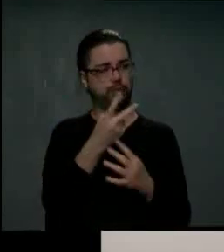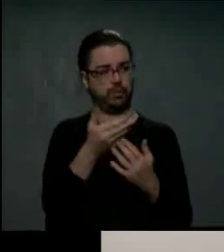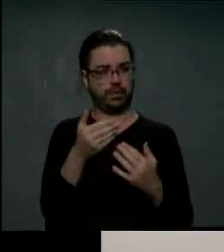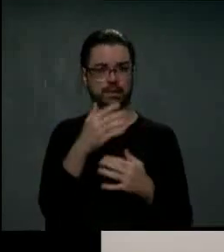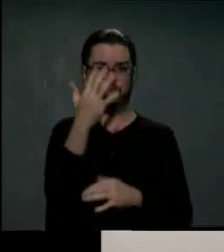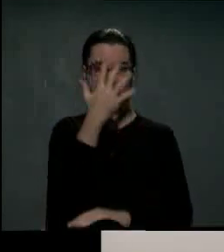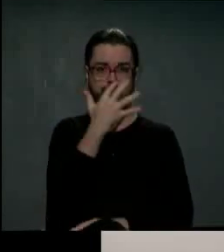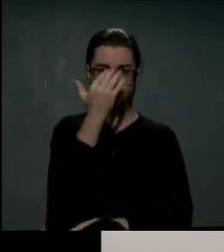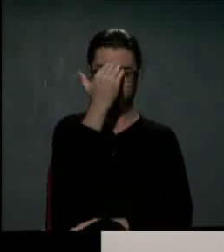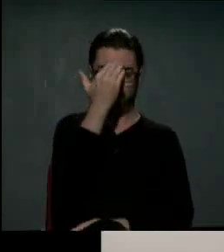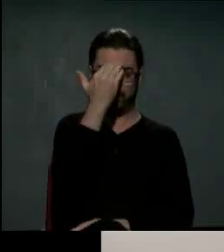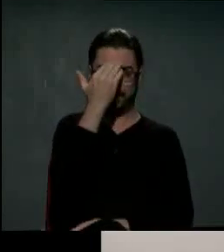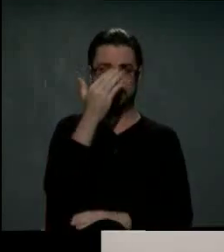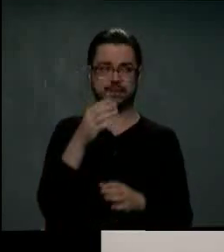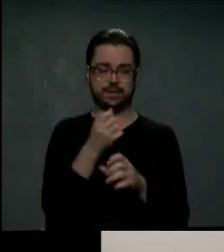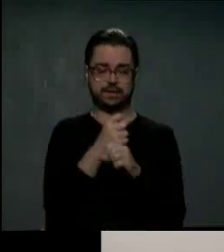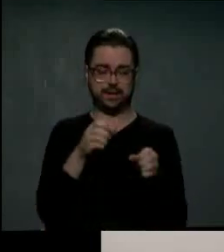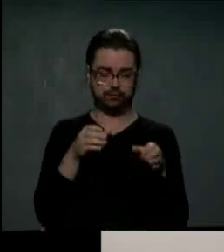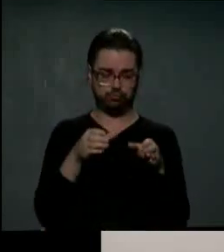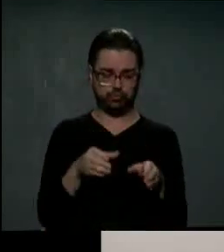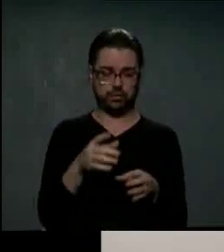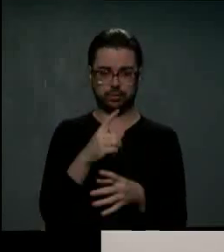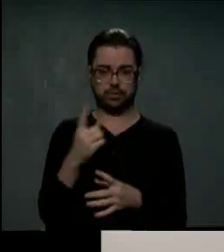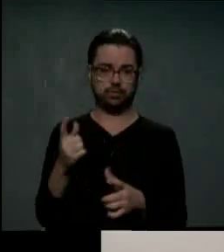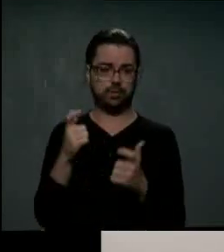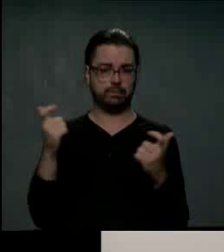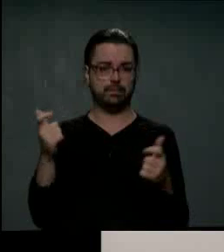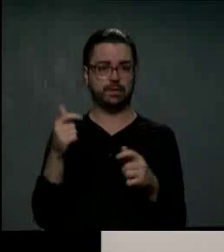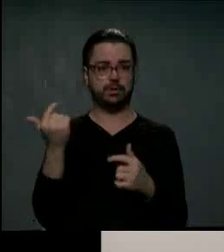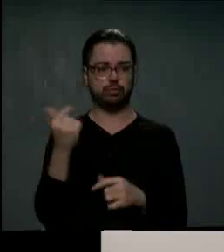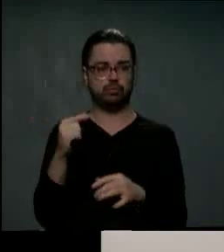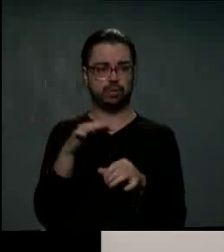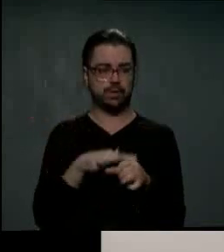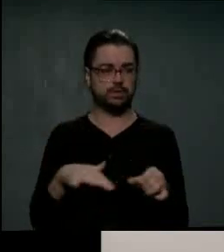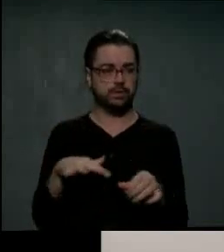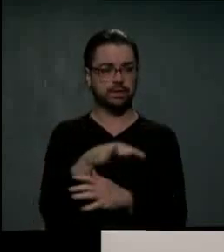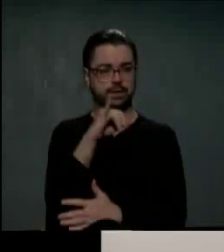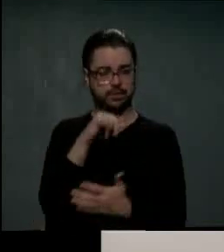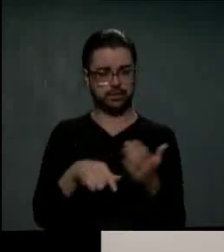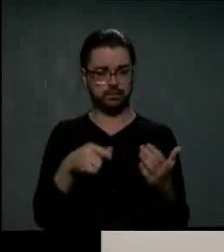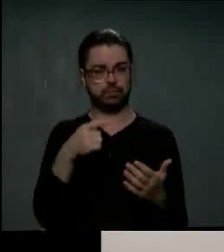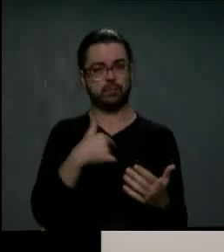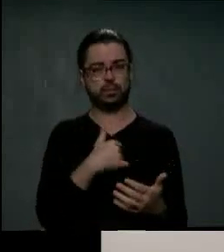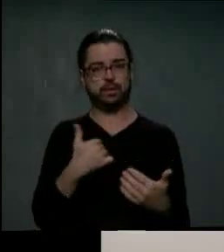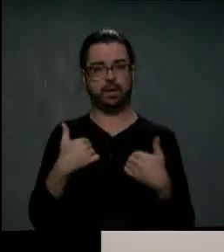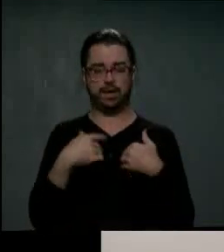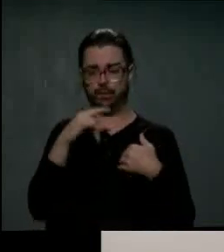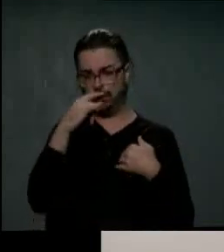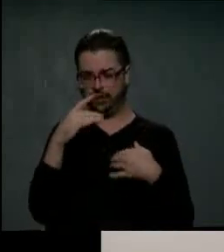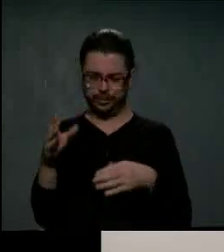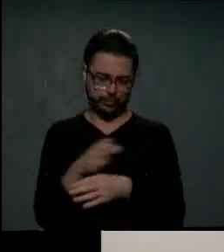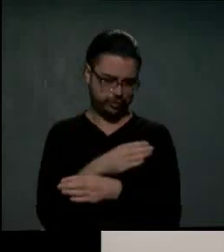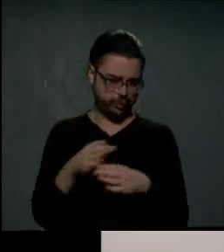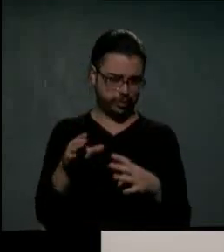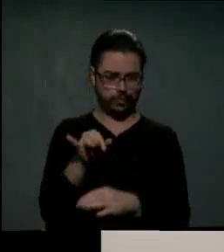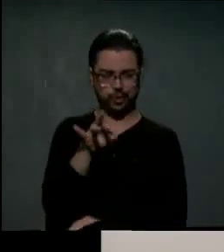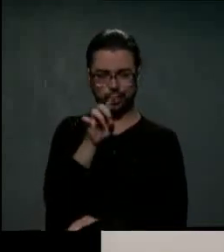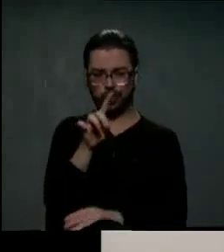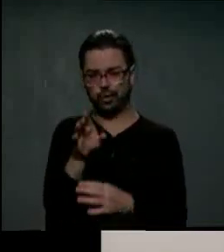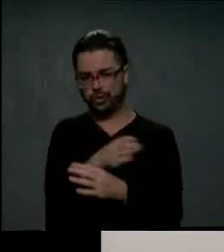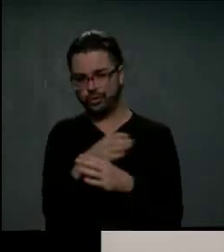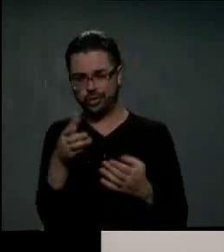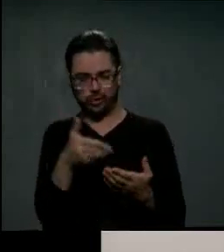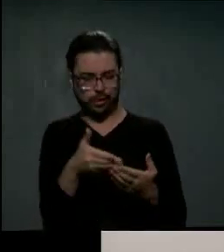familiar faces and the safe streets, what you get is just one big green space. And that's what we have. We have kids sharing yards, sharing things.